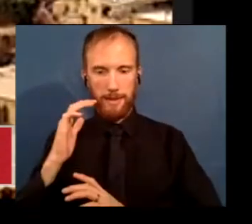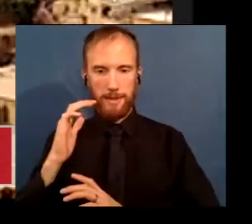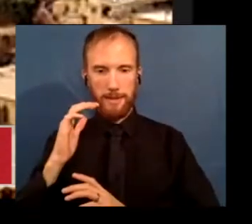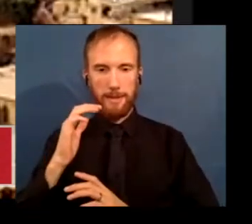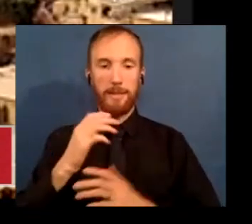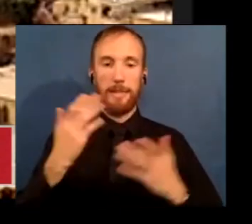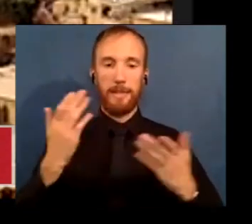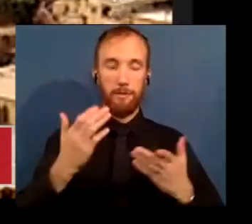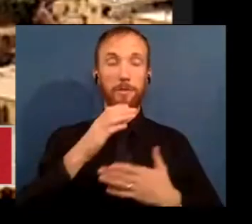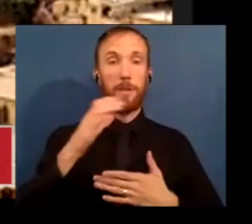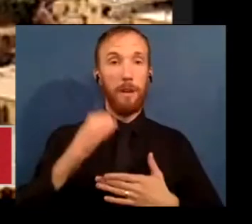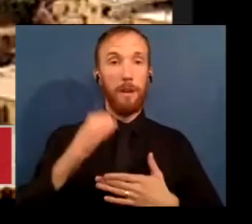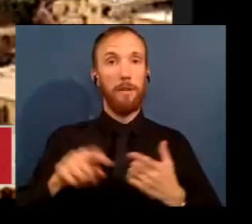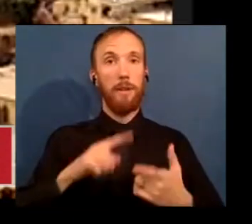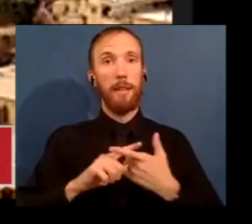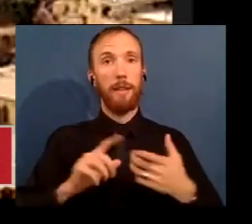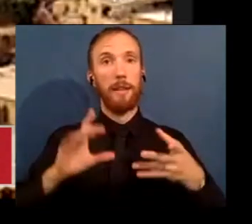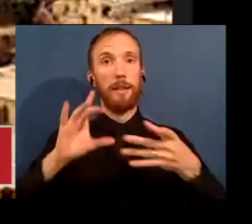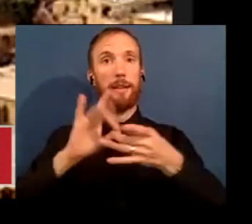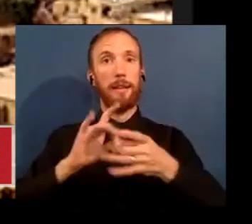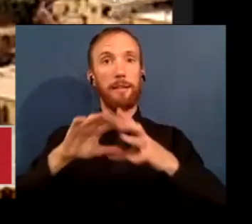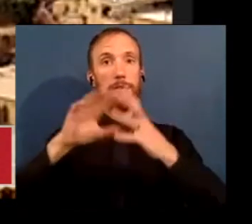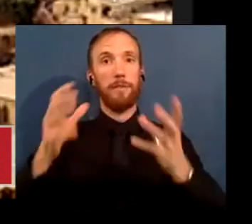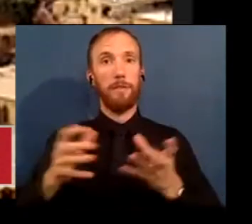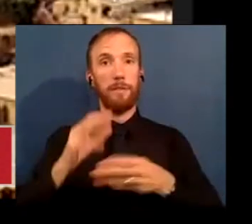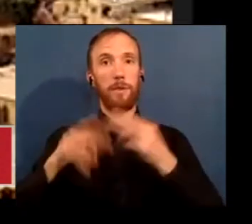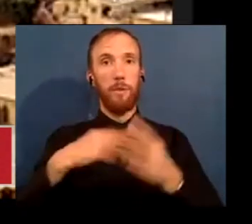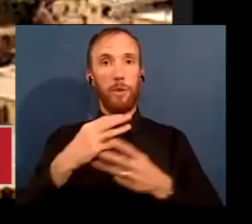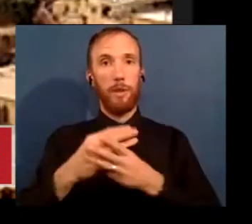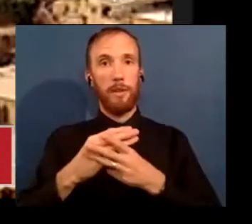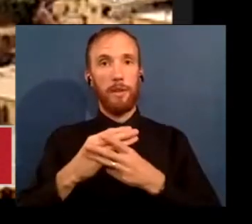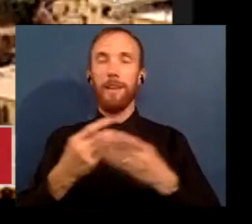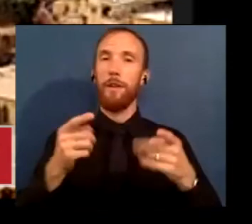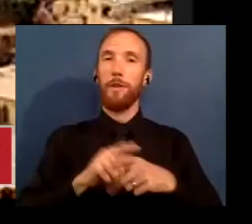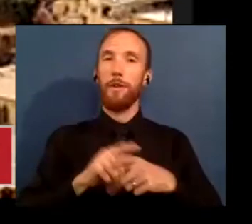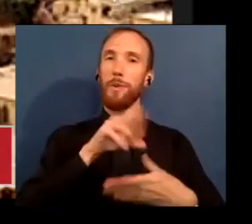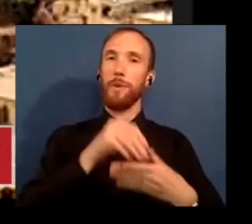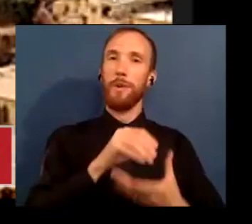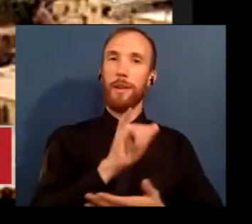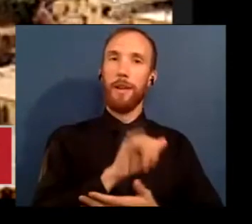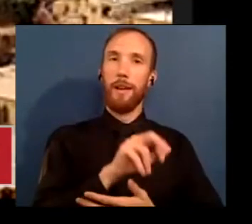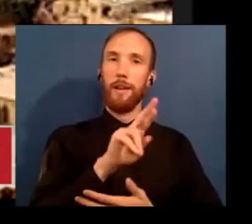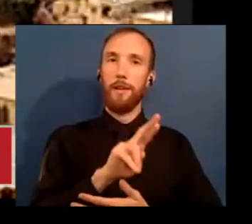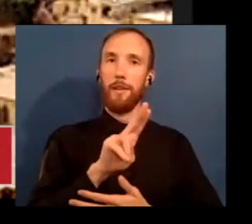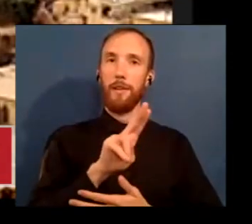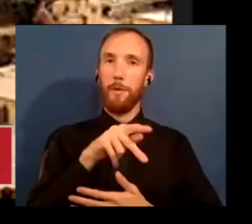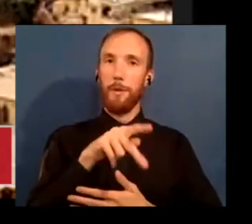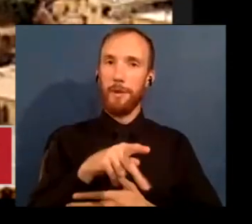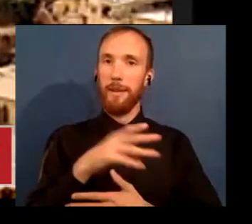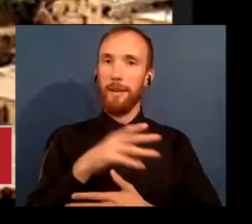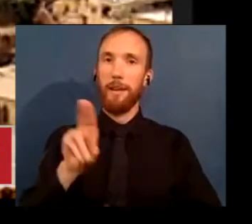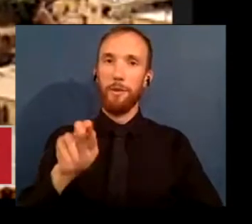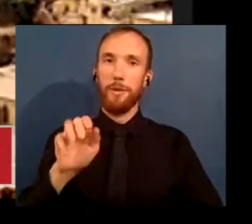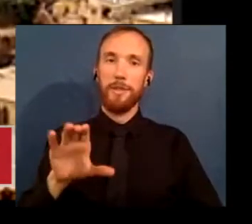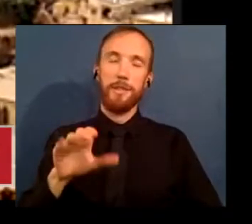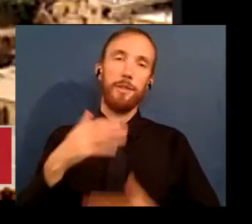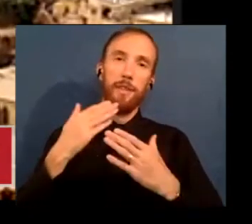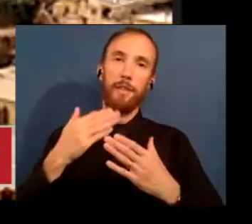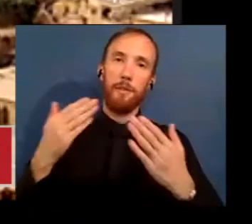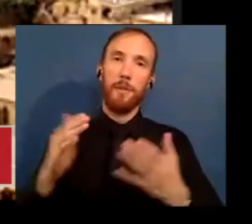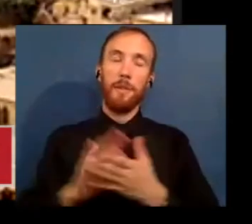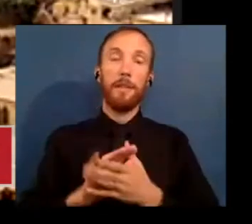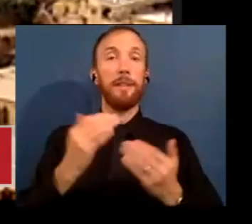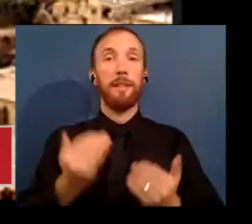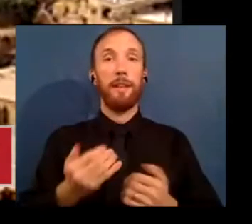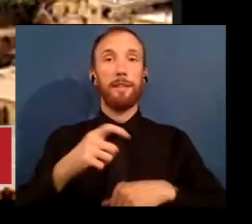globally and then linking it to IRRPP and UIC. Thank you so much. At this time, we're going to move